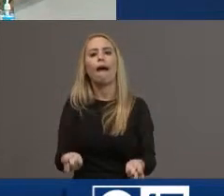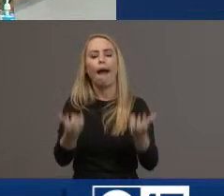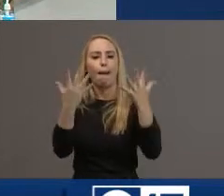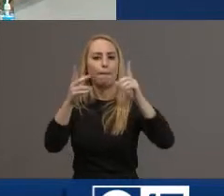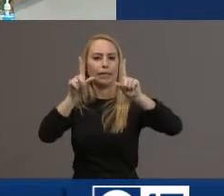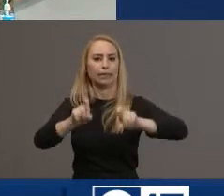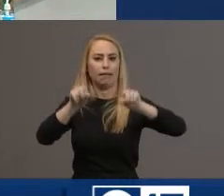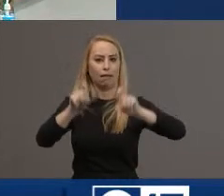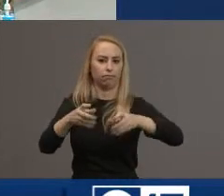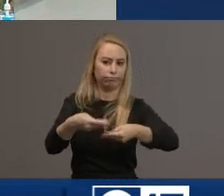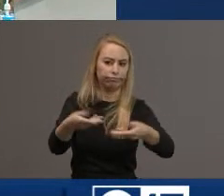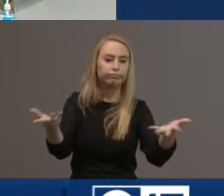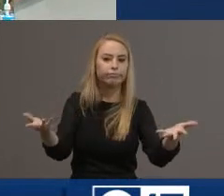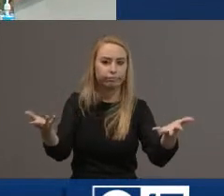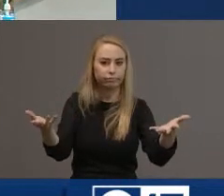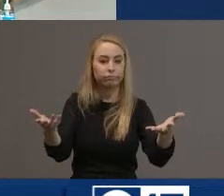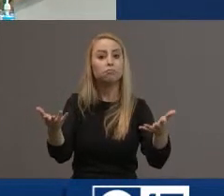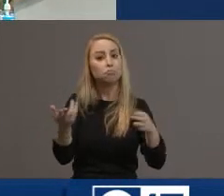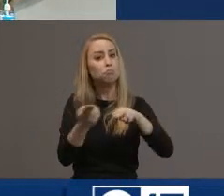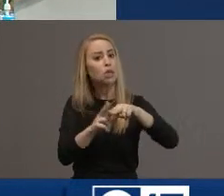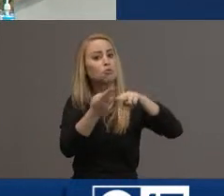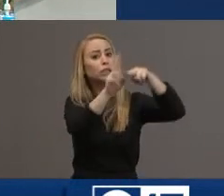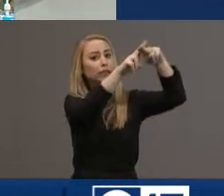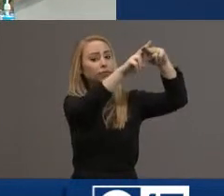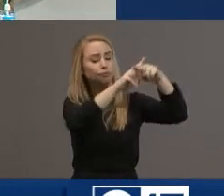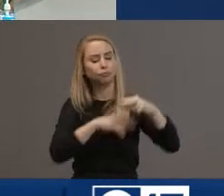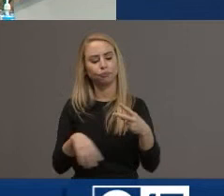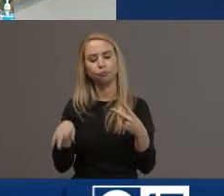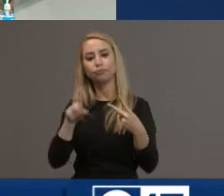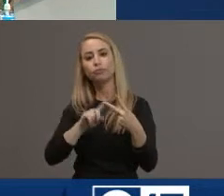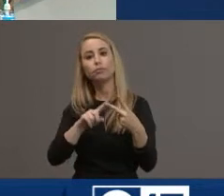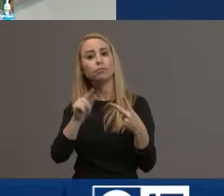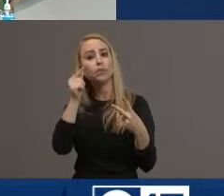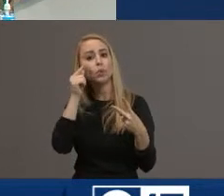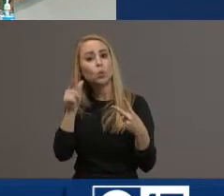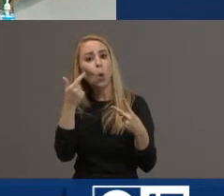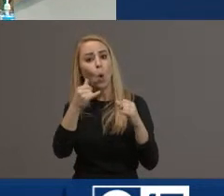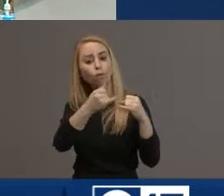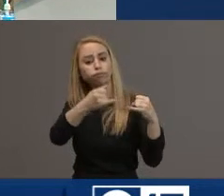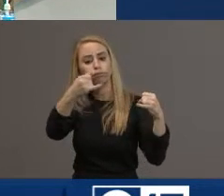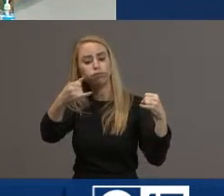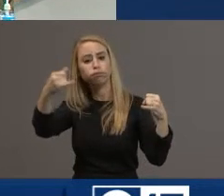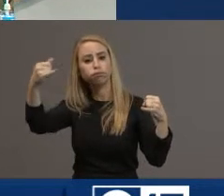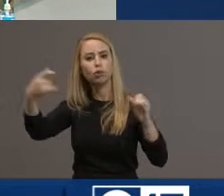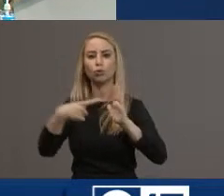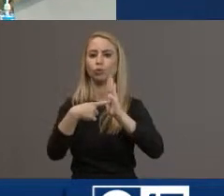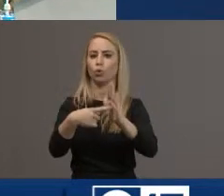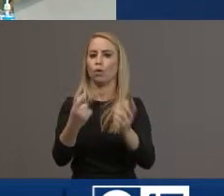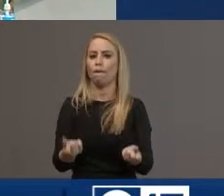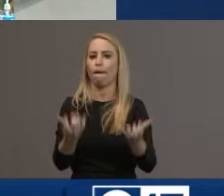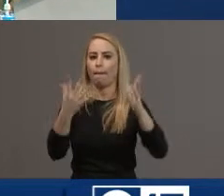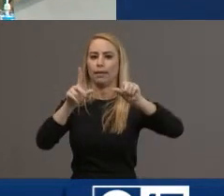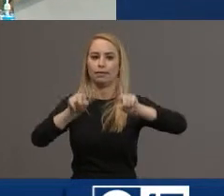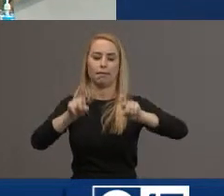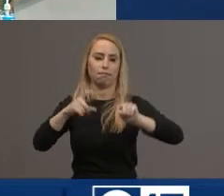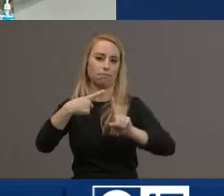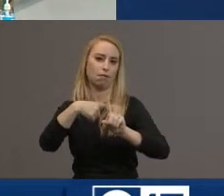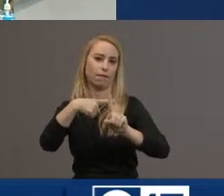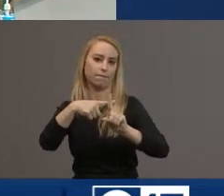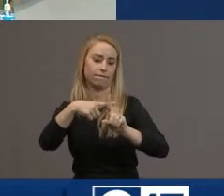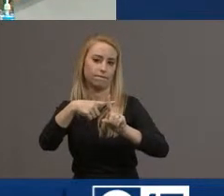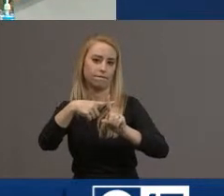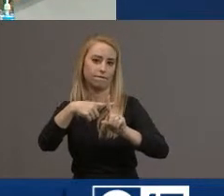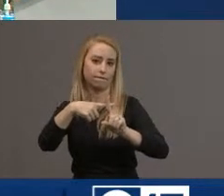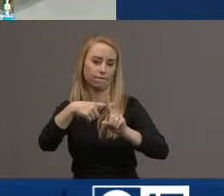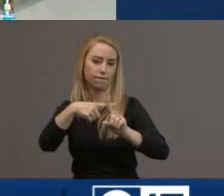is increasing. The gold line at the bottom is the positivity of testing. That's how